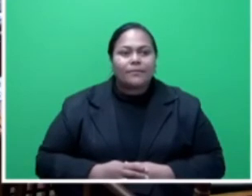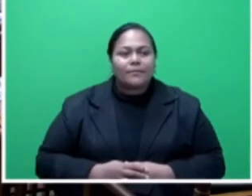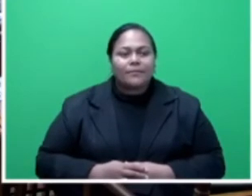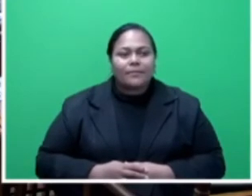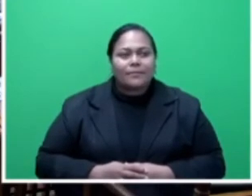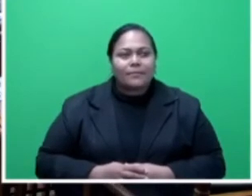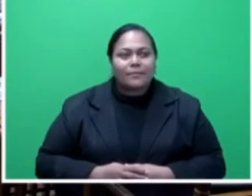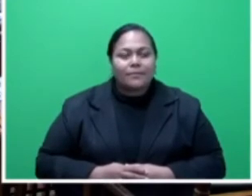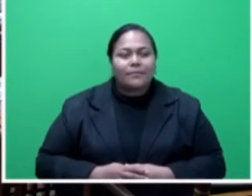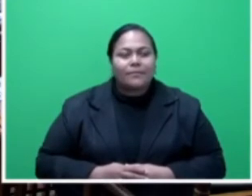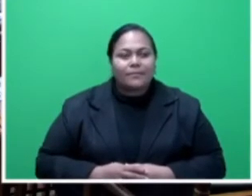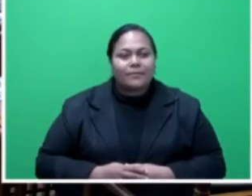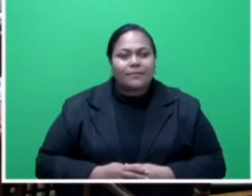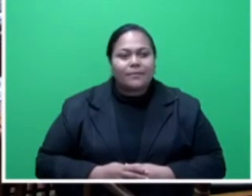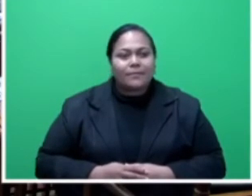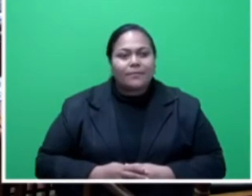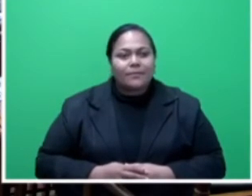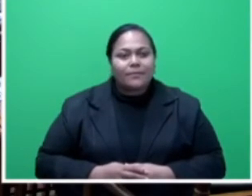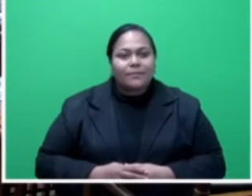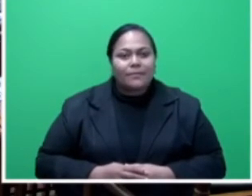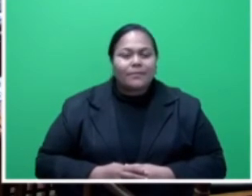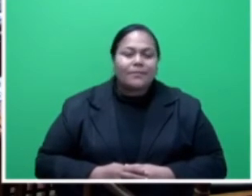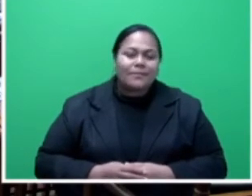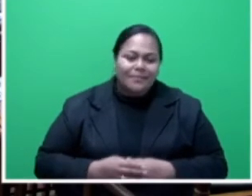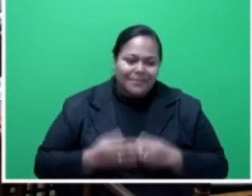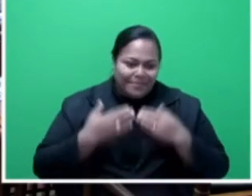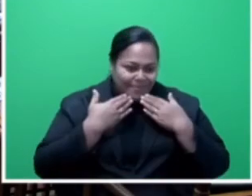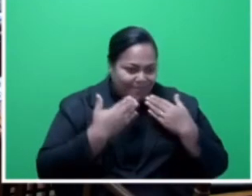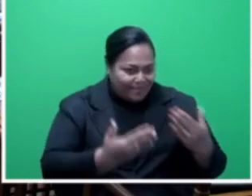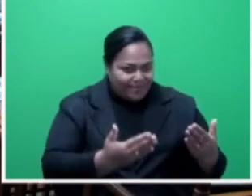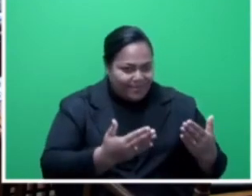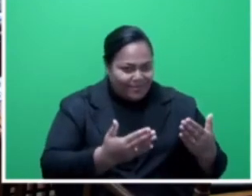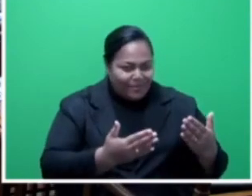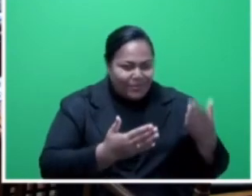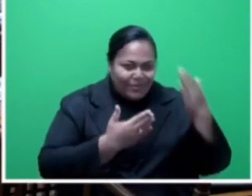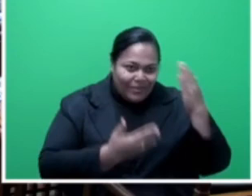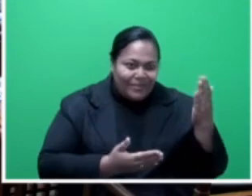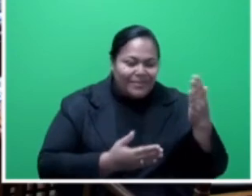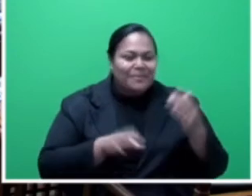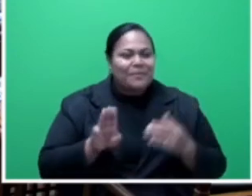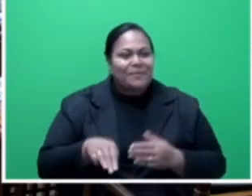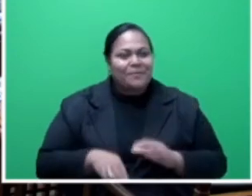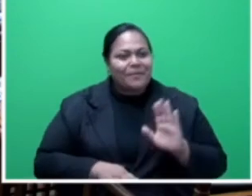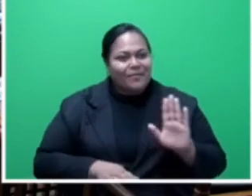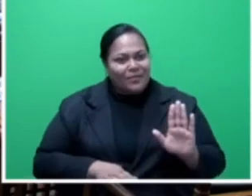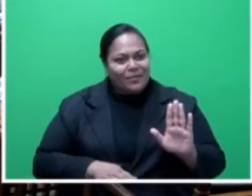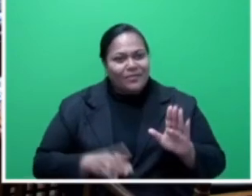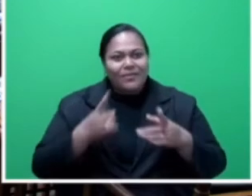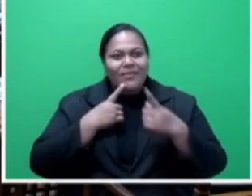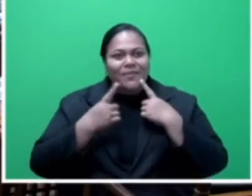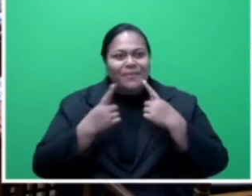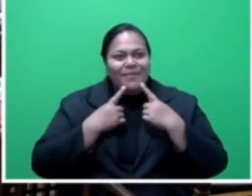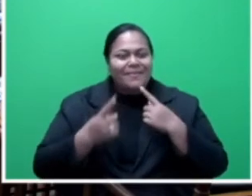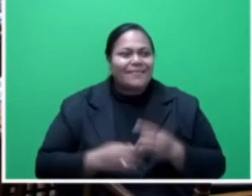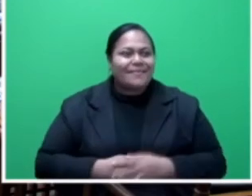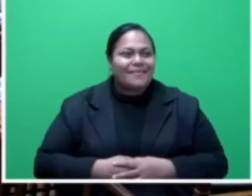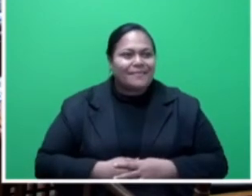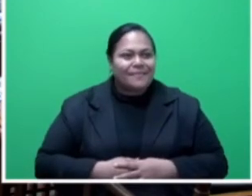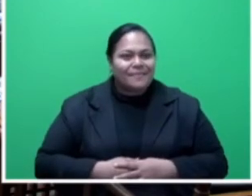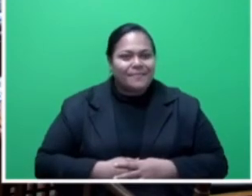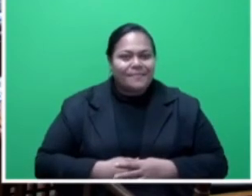I thank the honourable member for his contribution. I give the floor to Minister Fayez Koya.